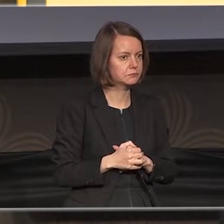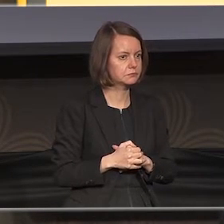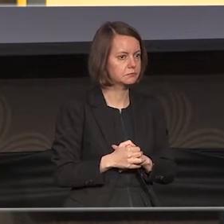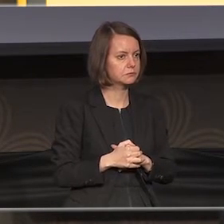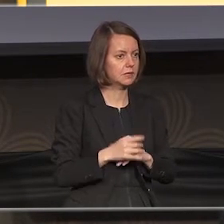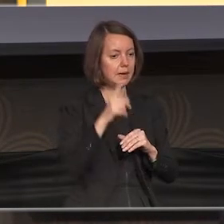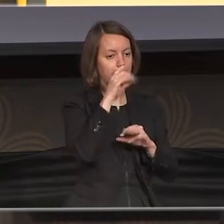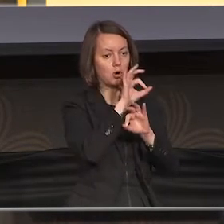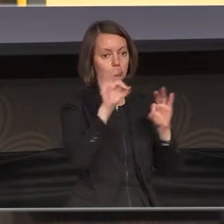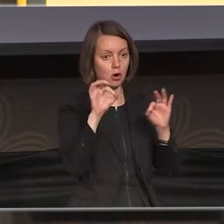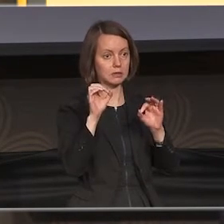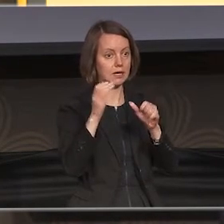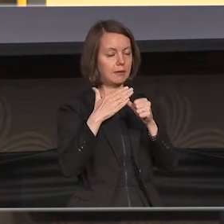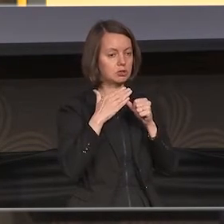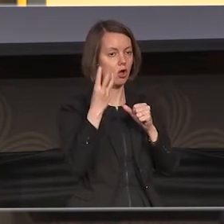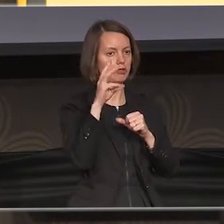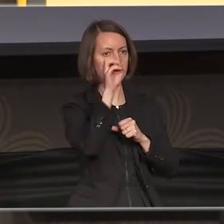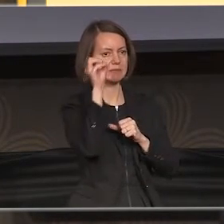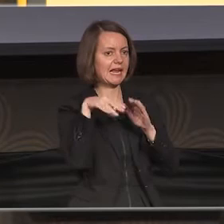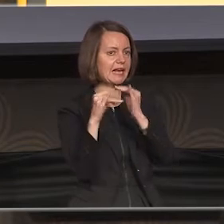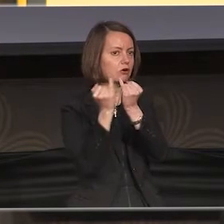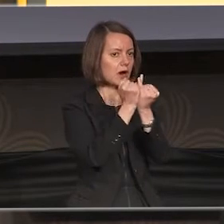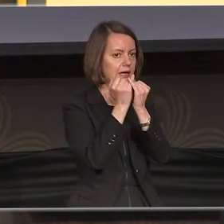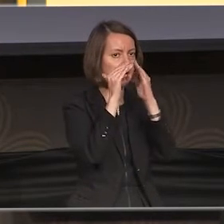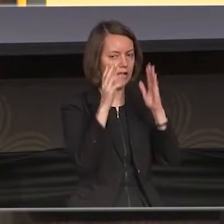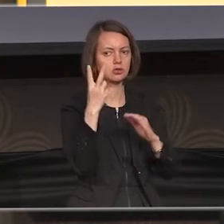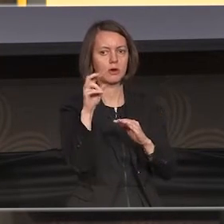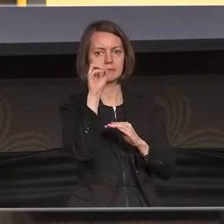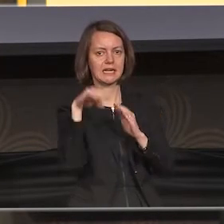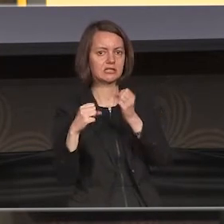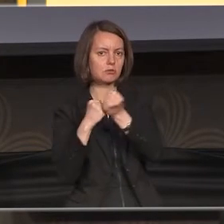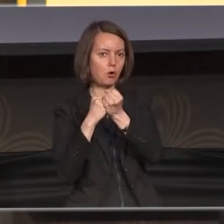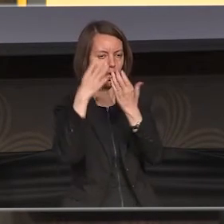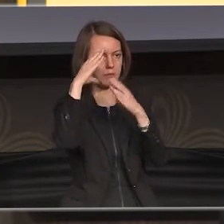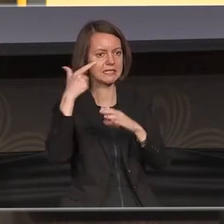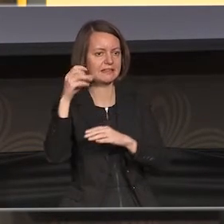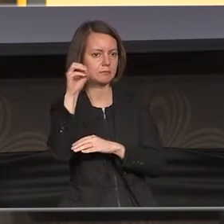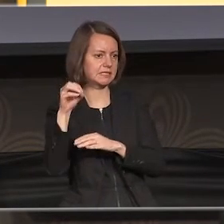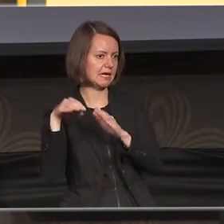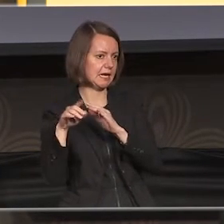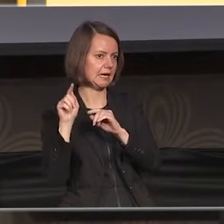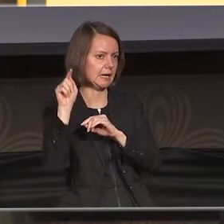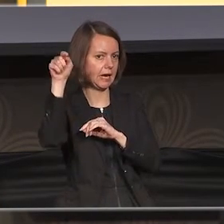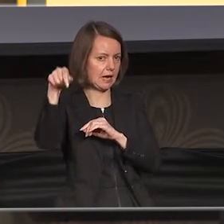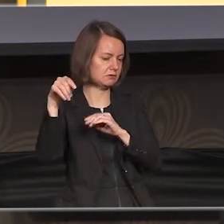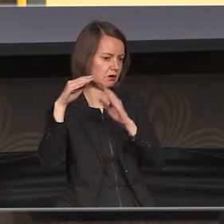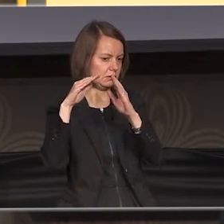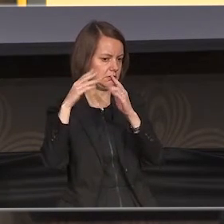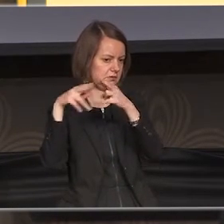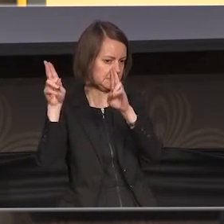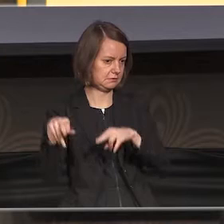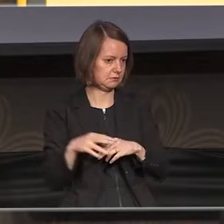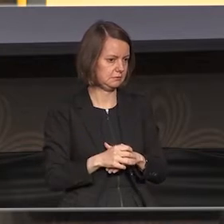severely crowded dwellings, 20% in supported accommodation and 7% were in impoverished